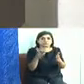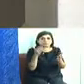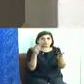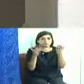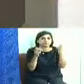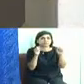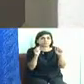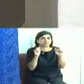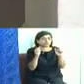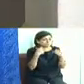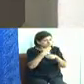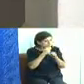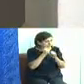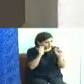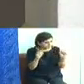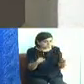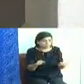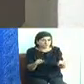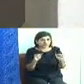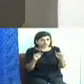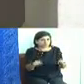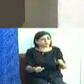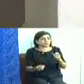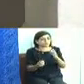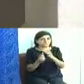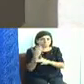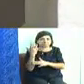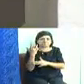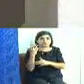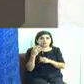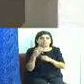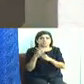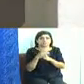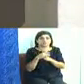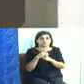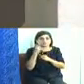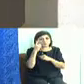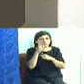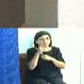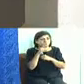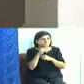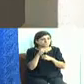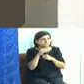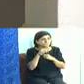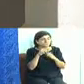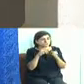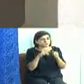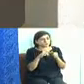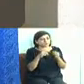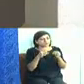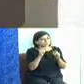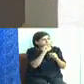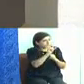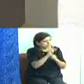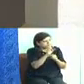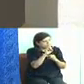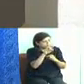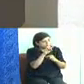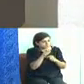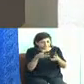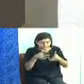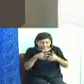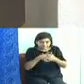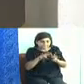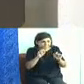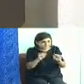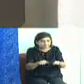it possible for it to flourish and to grow and for those seedlings to put down roots.